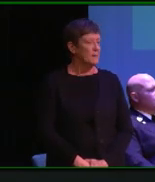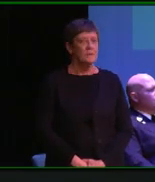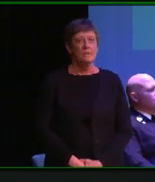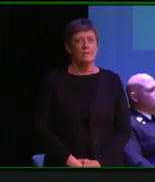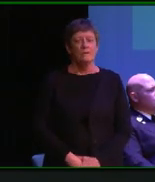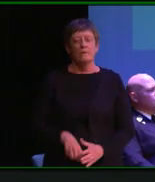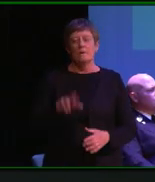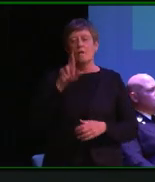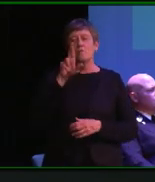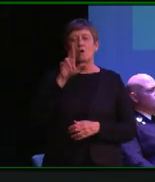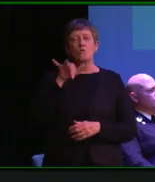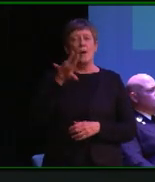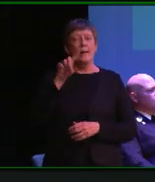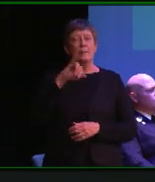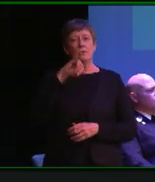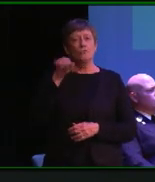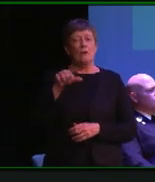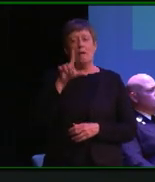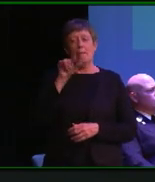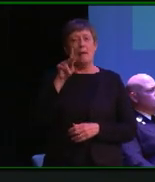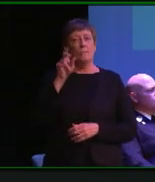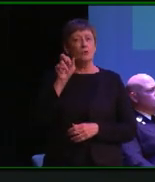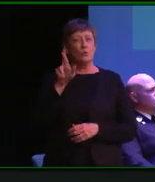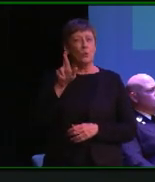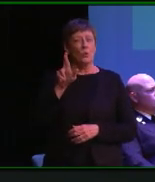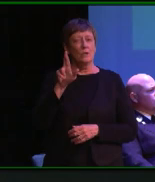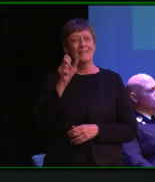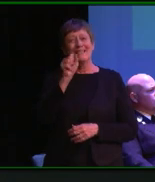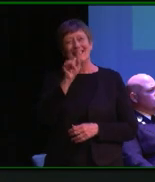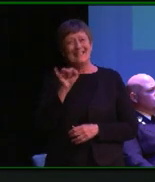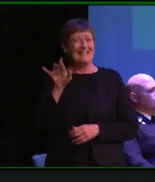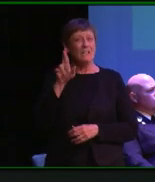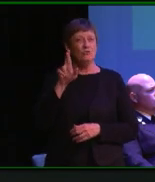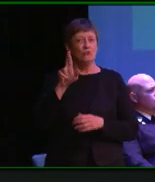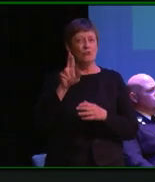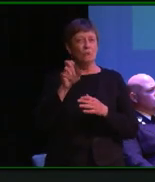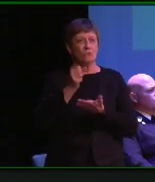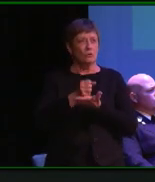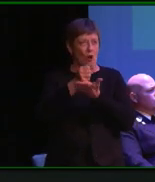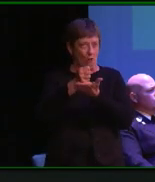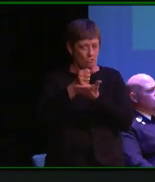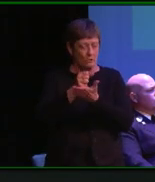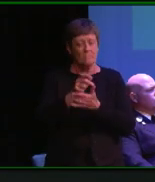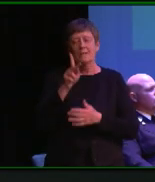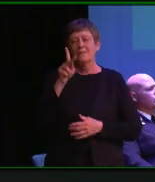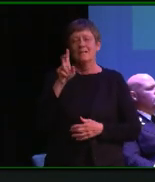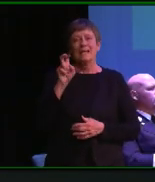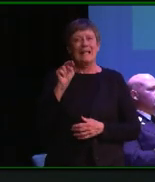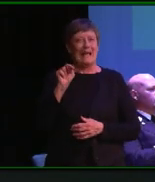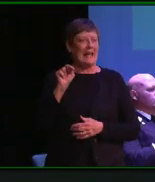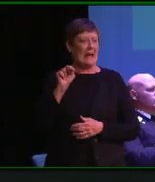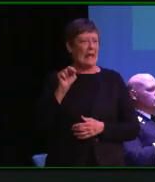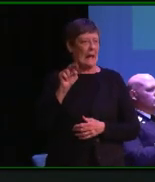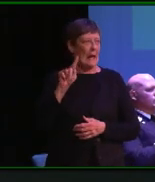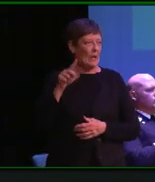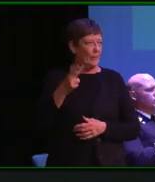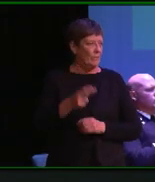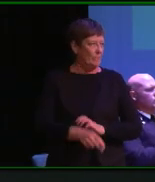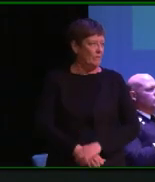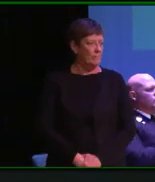The Raymond J. Lavature Senior Scholarship goes to Keith Lake.